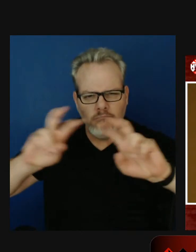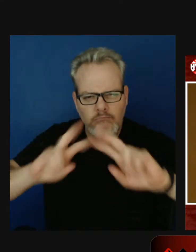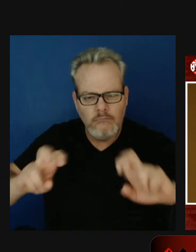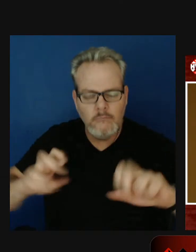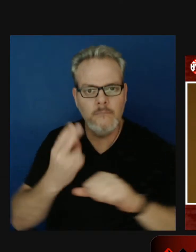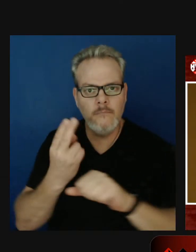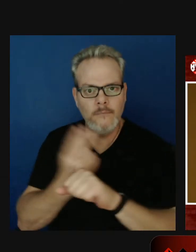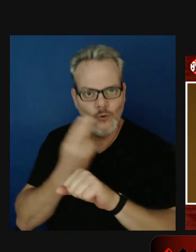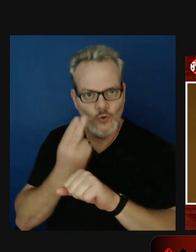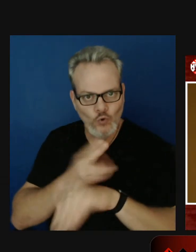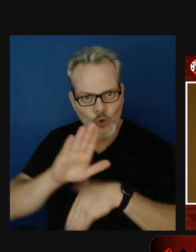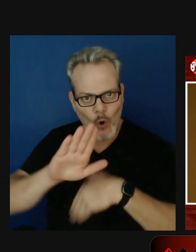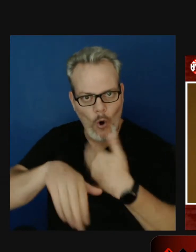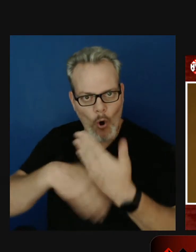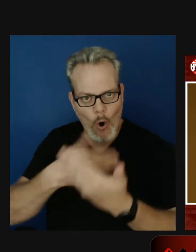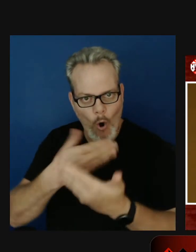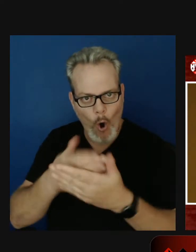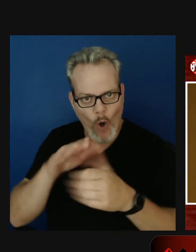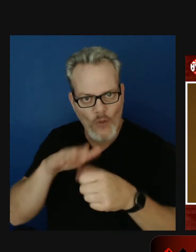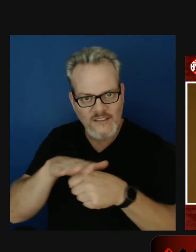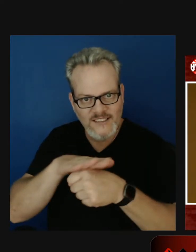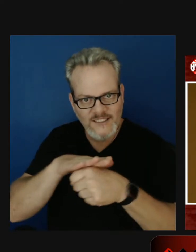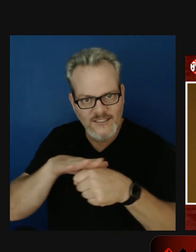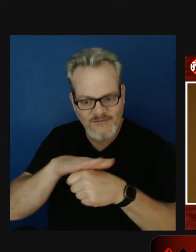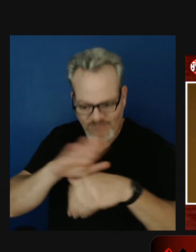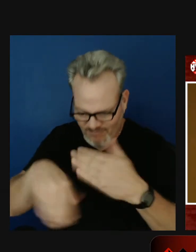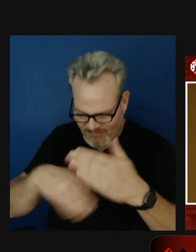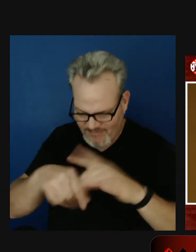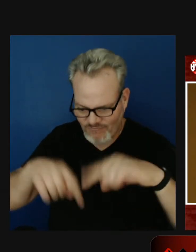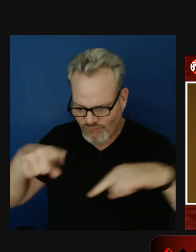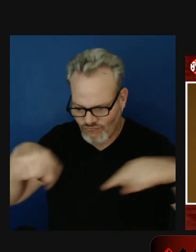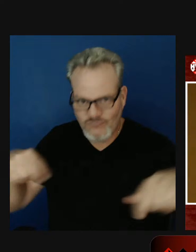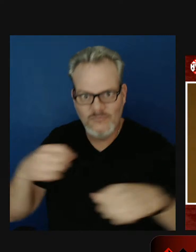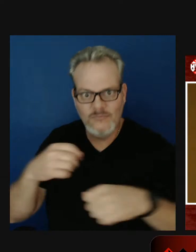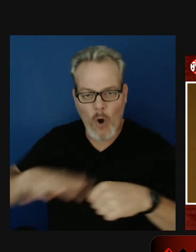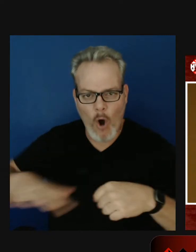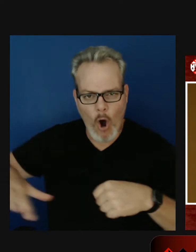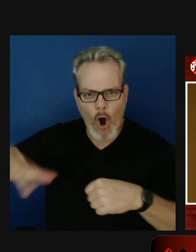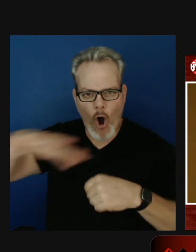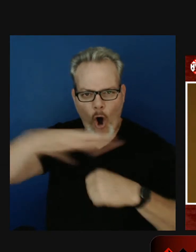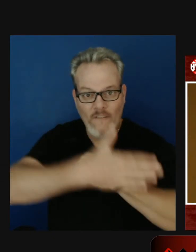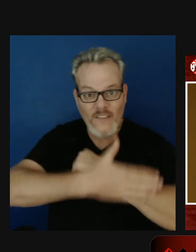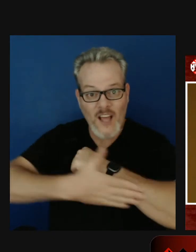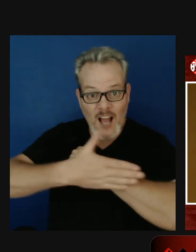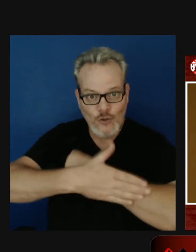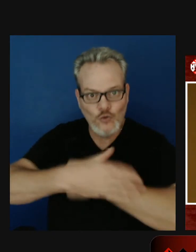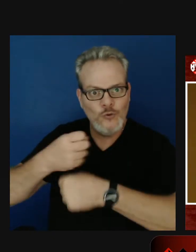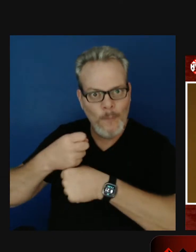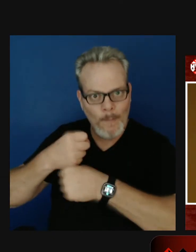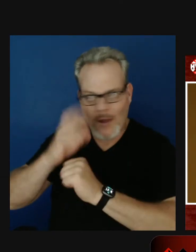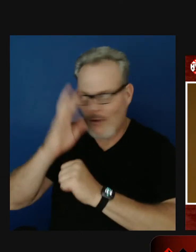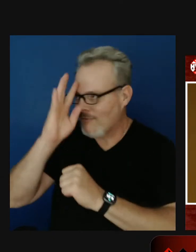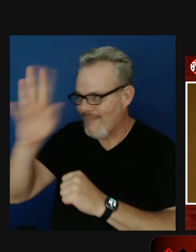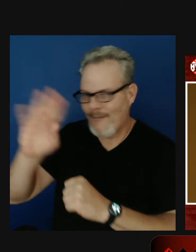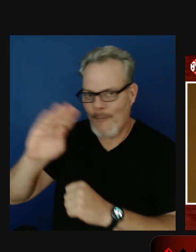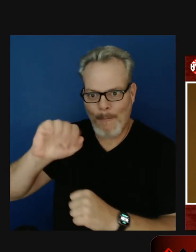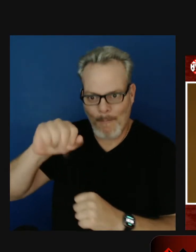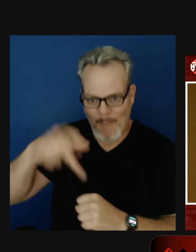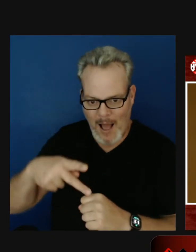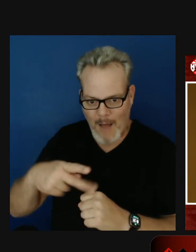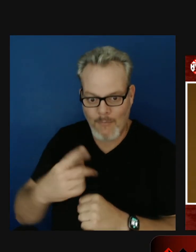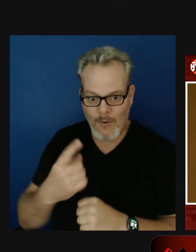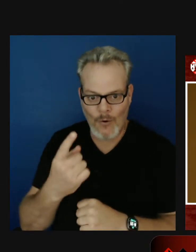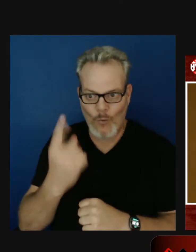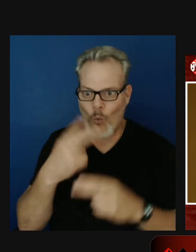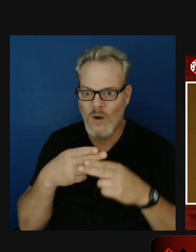throughout the entire country while he was making these maps. So the different laws he came up with, one's called superposition. And it